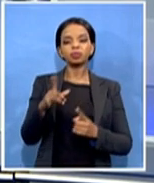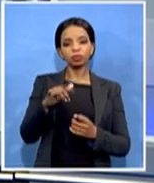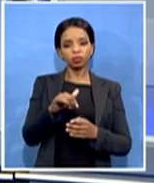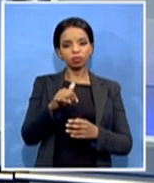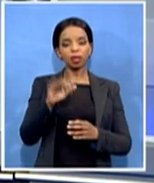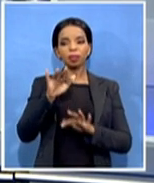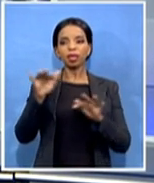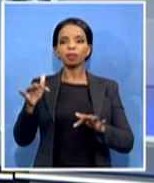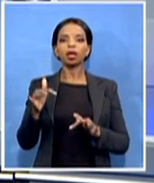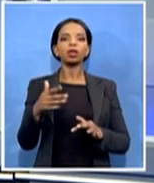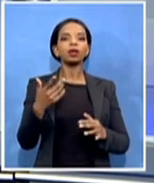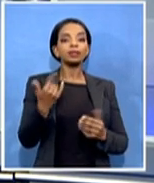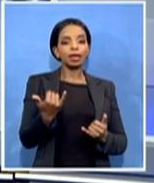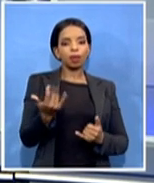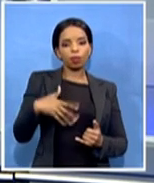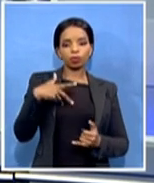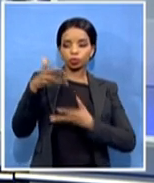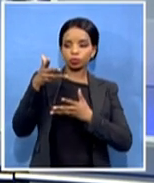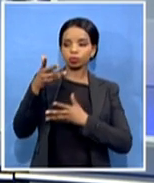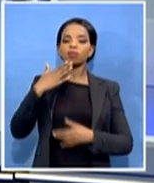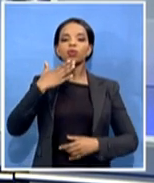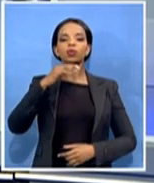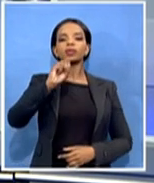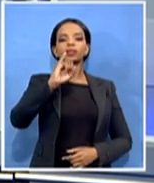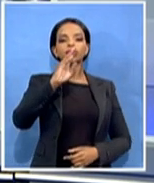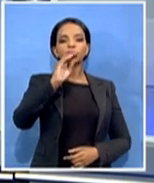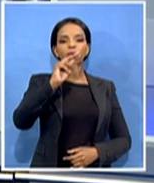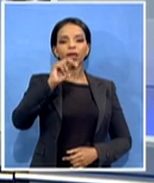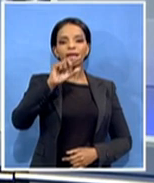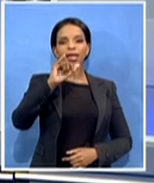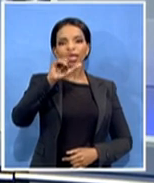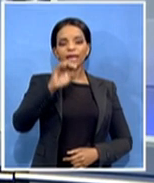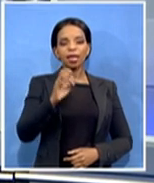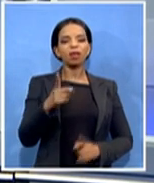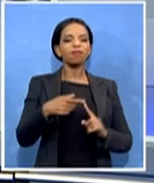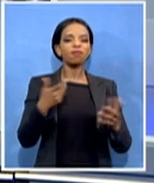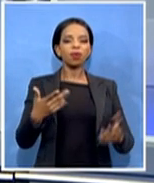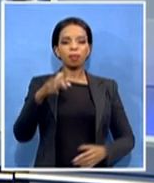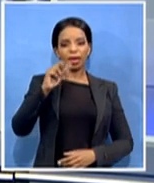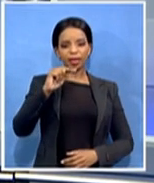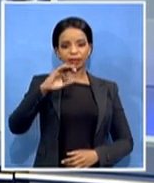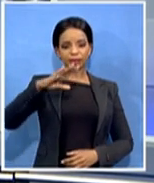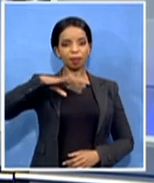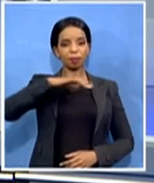of ANC Presidency, to get his take on the matter. Sibongile, very good morning to you.